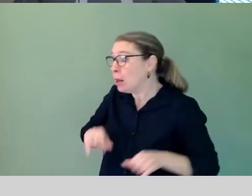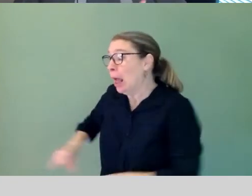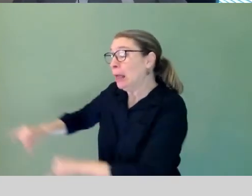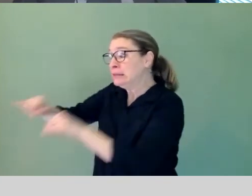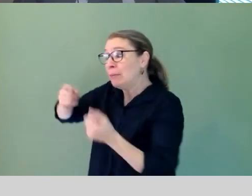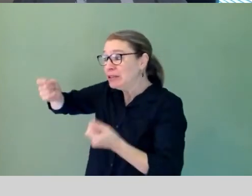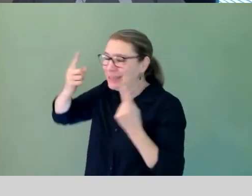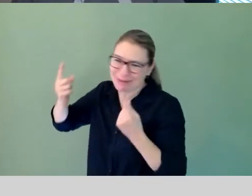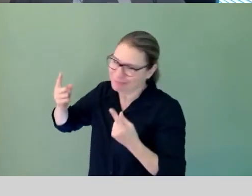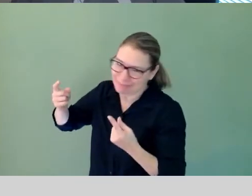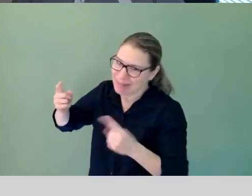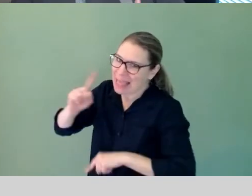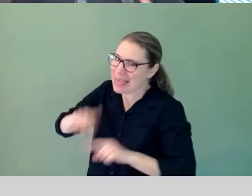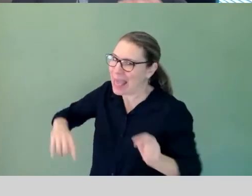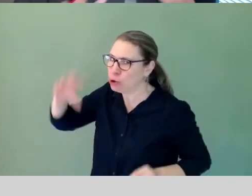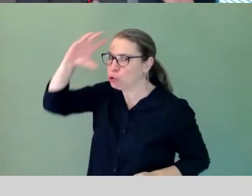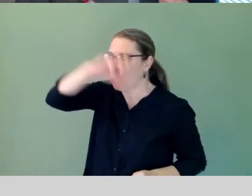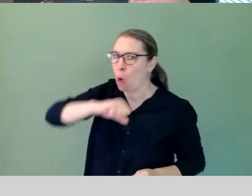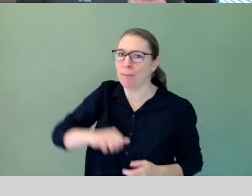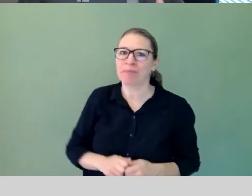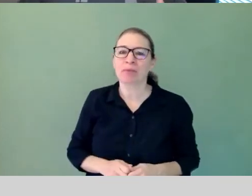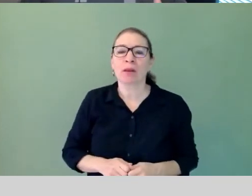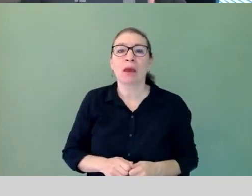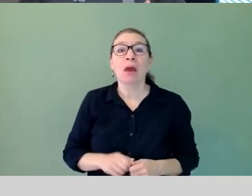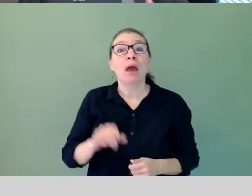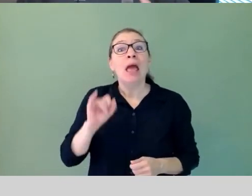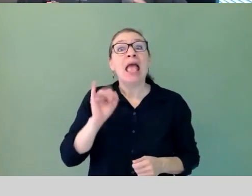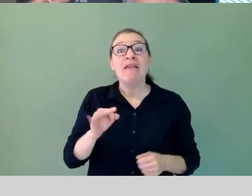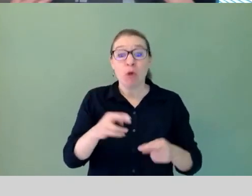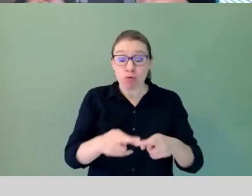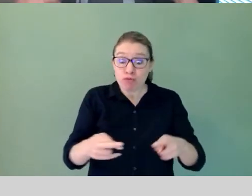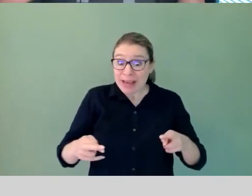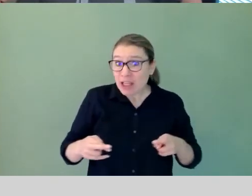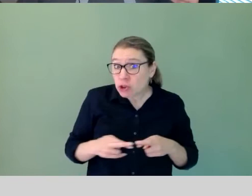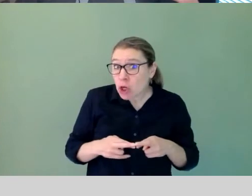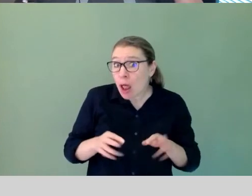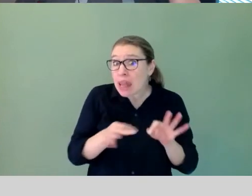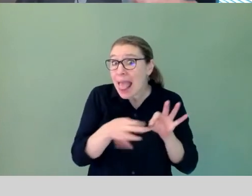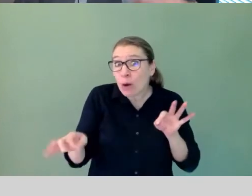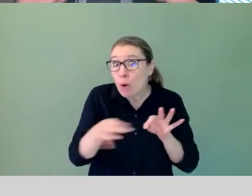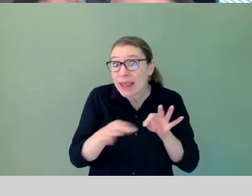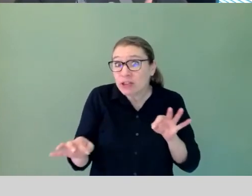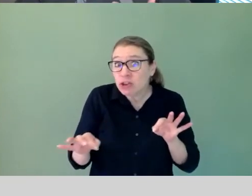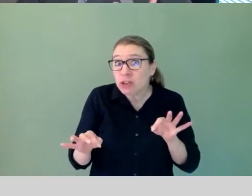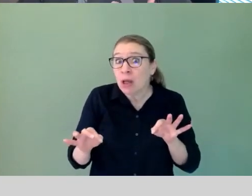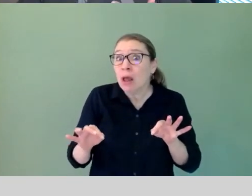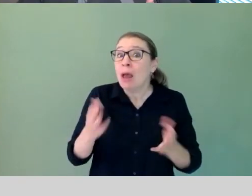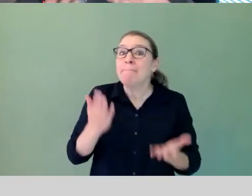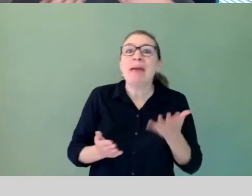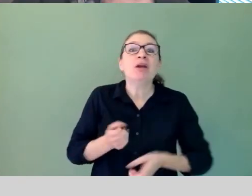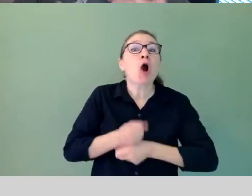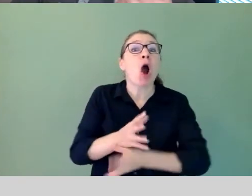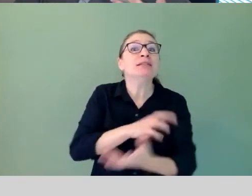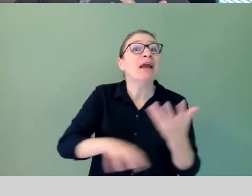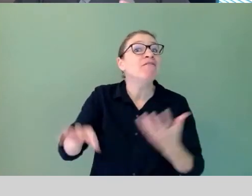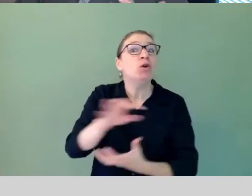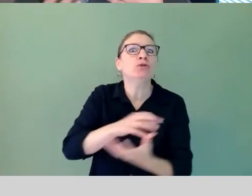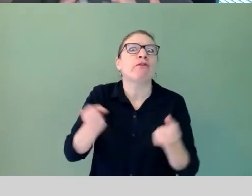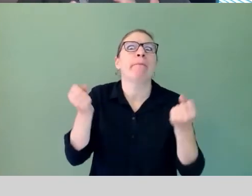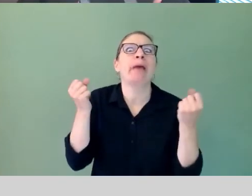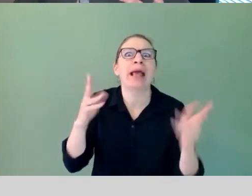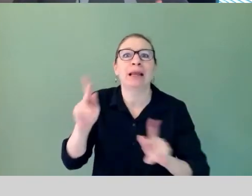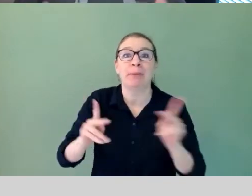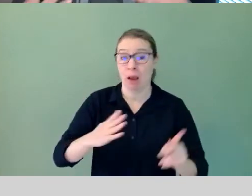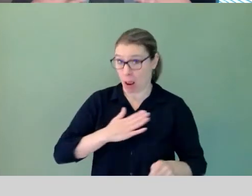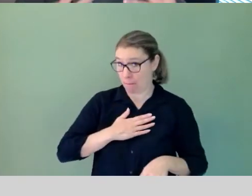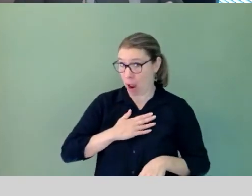using regional language that might confuse both native and non-native speakers. There's a big example that I can think of because my native language is